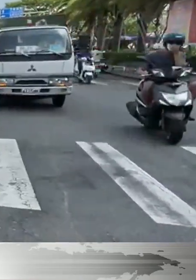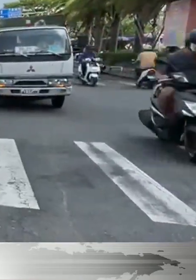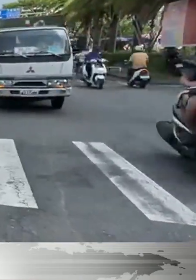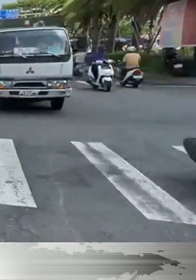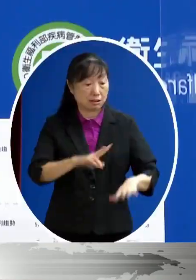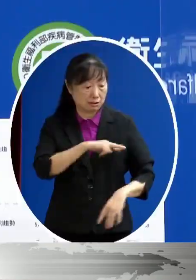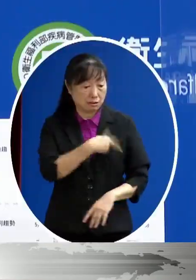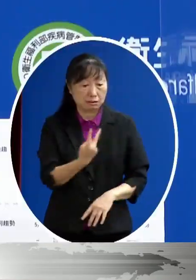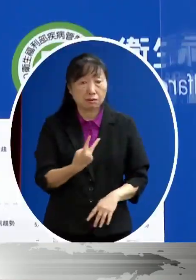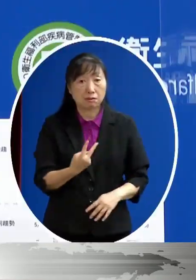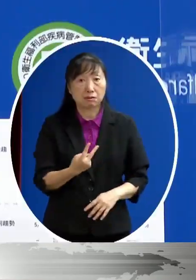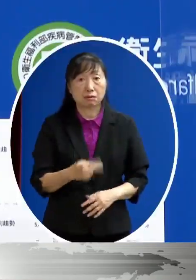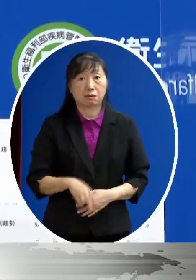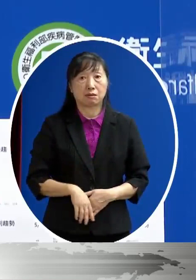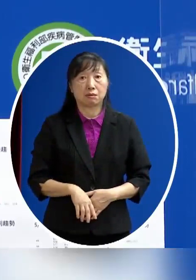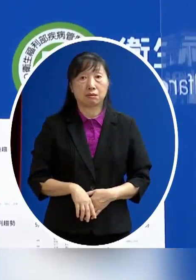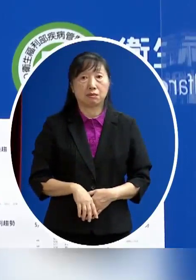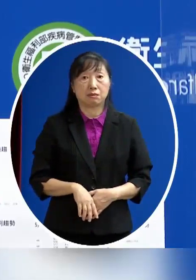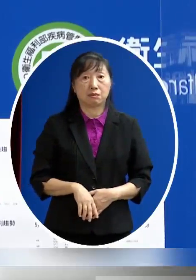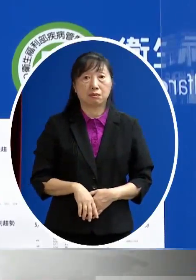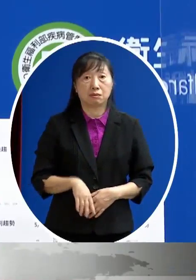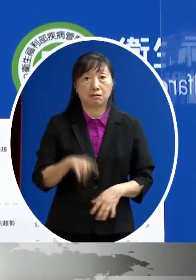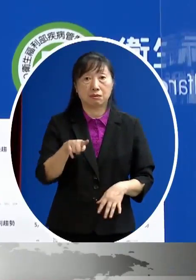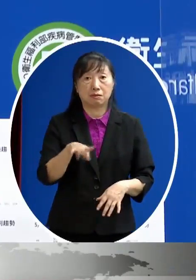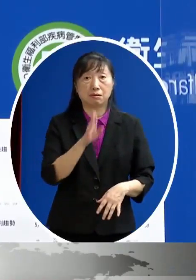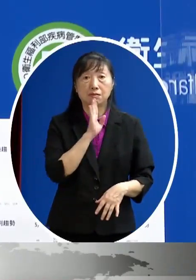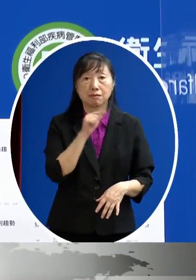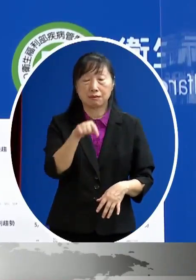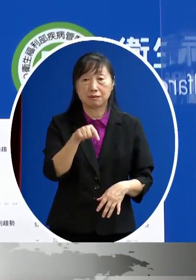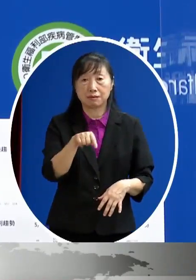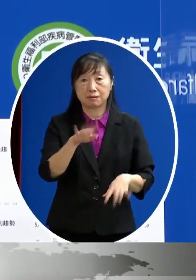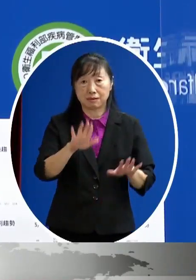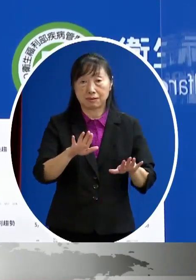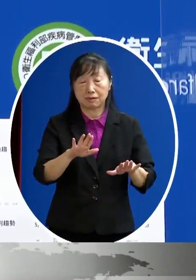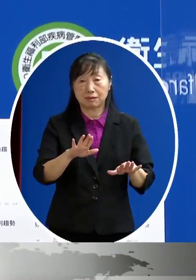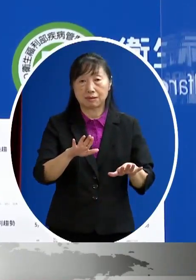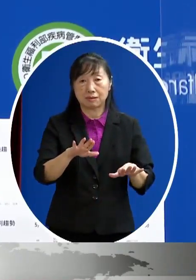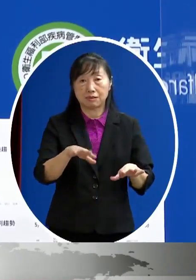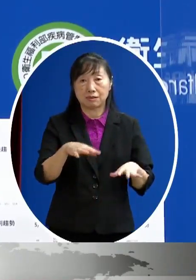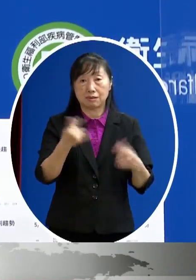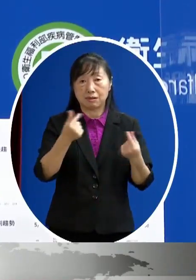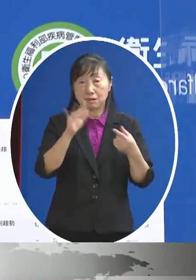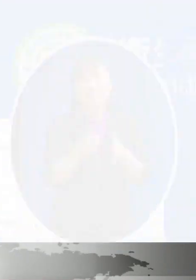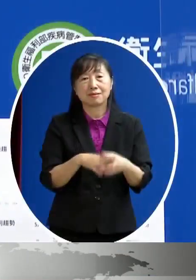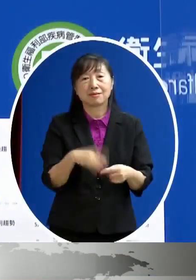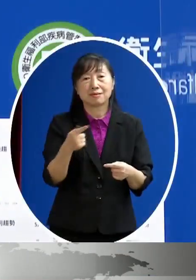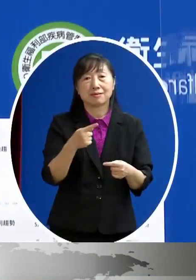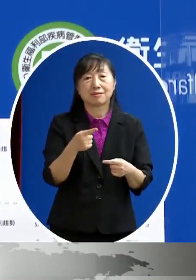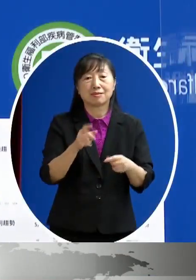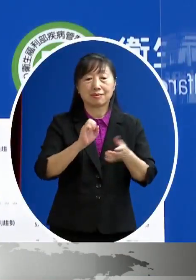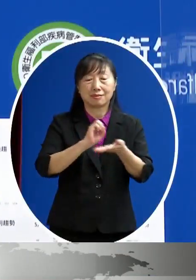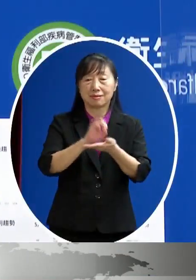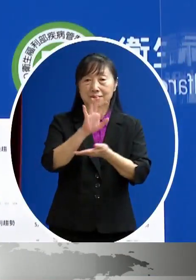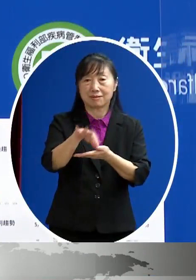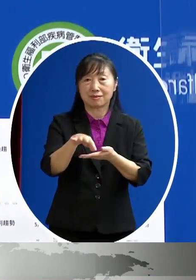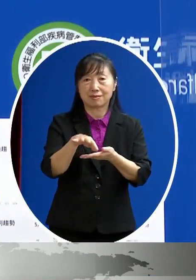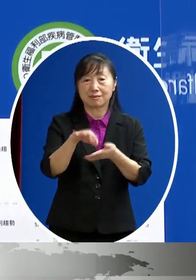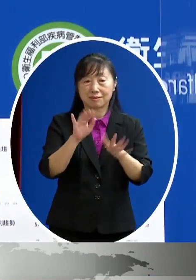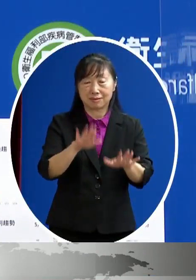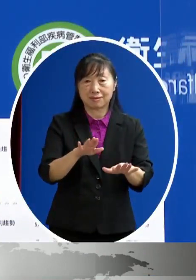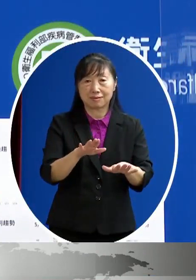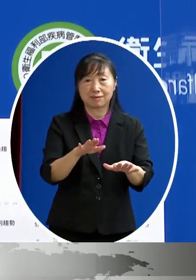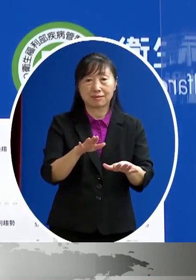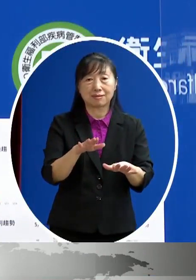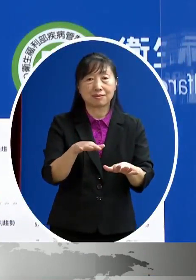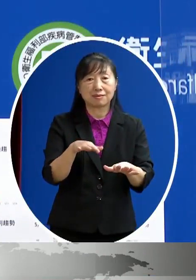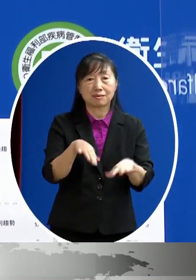clear this week. What we're saying is that the trend will only gradually start to emerge starting this week. What we've seen so